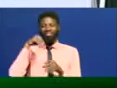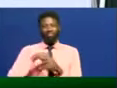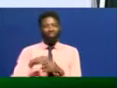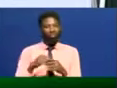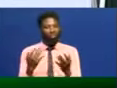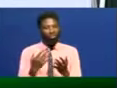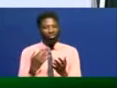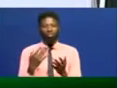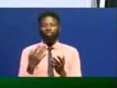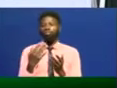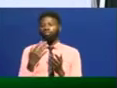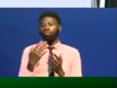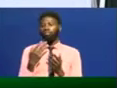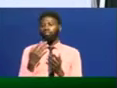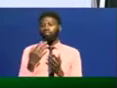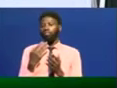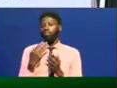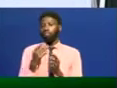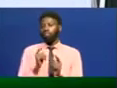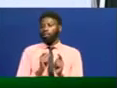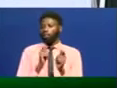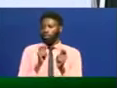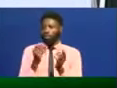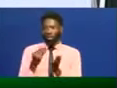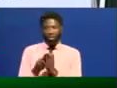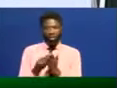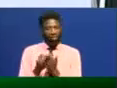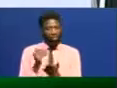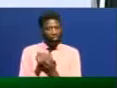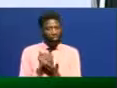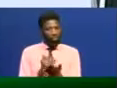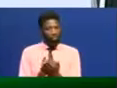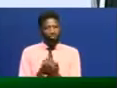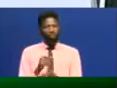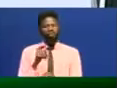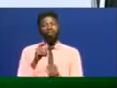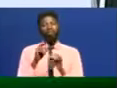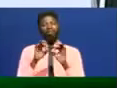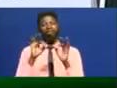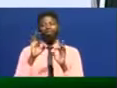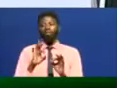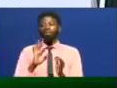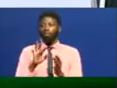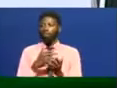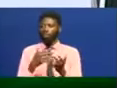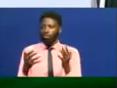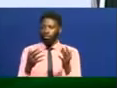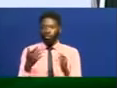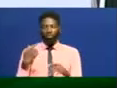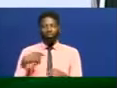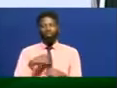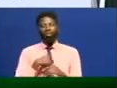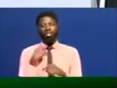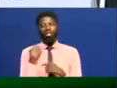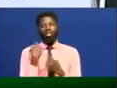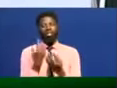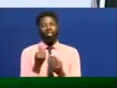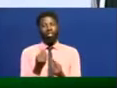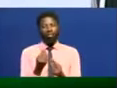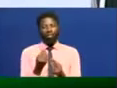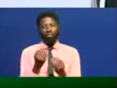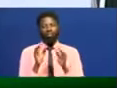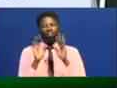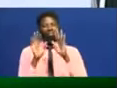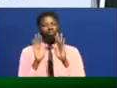initiative. Because of this framework we have put together, it has been very easy to secure important